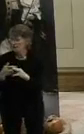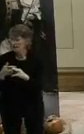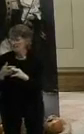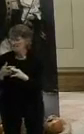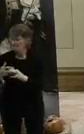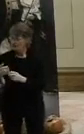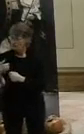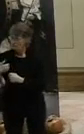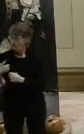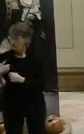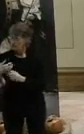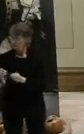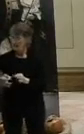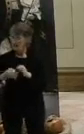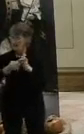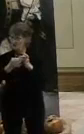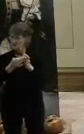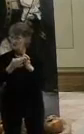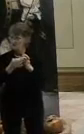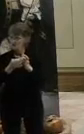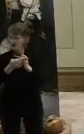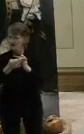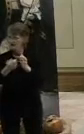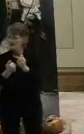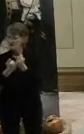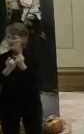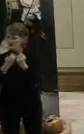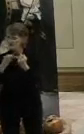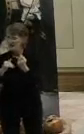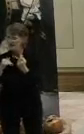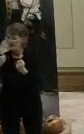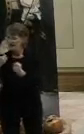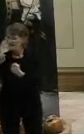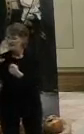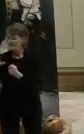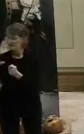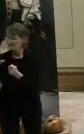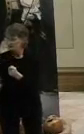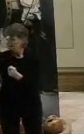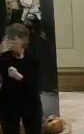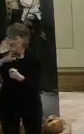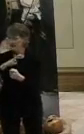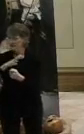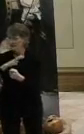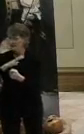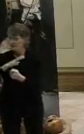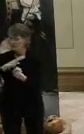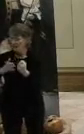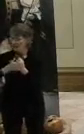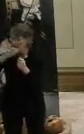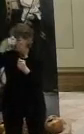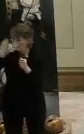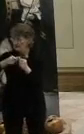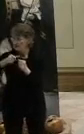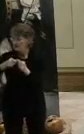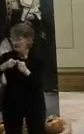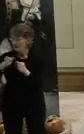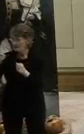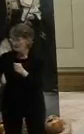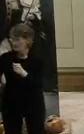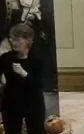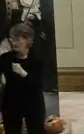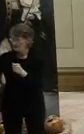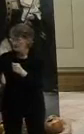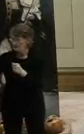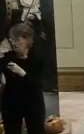that we've had for many years, sponsored by the Knights of Columbus, to remind us that it's Christ's kingdom that we look to. And so I